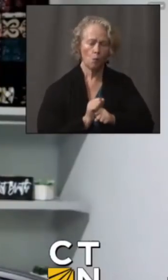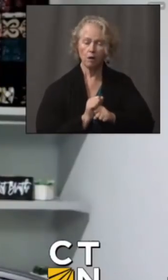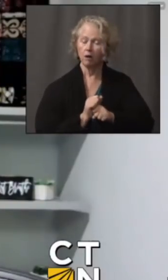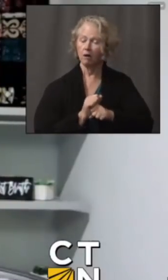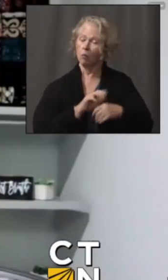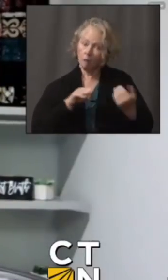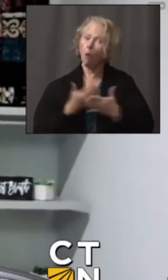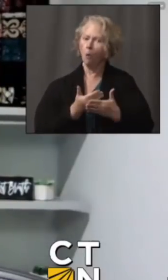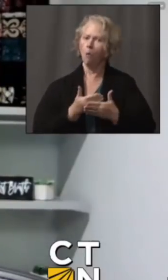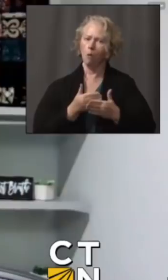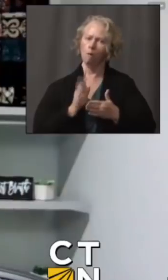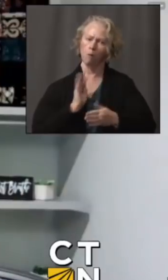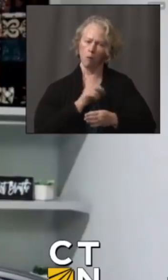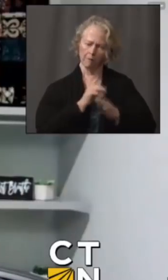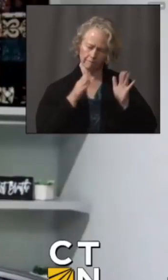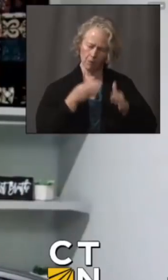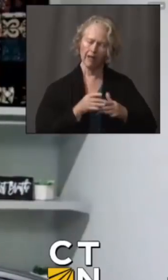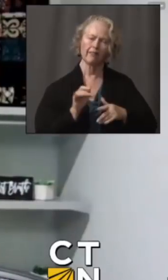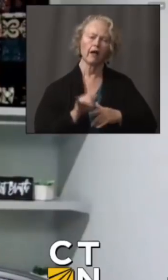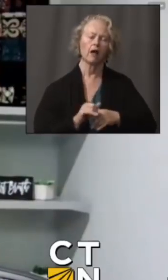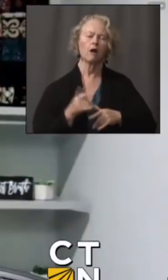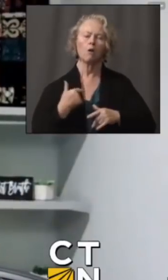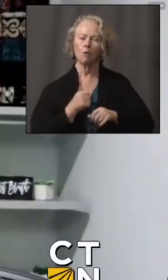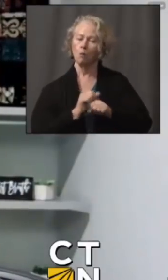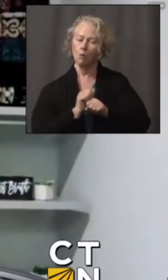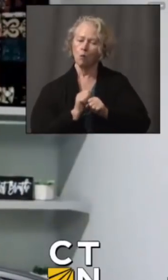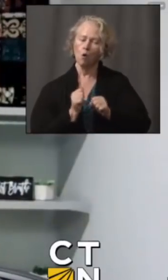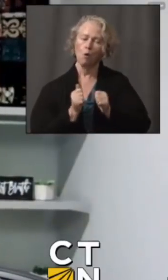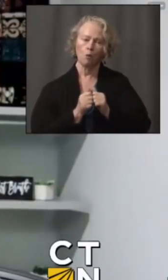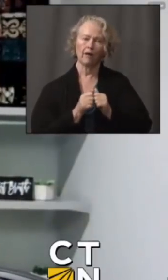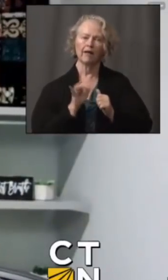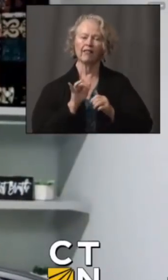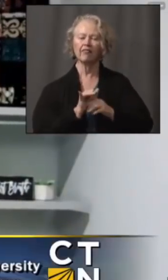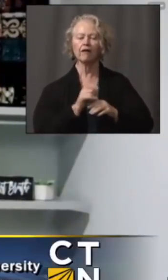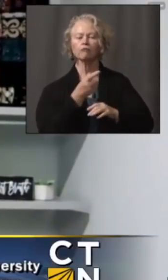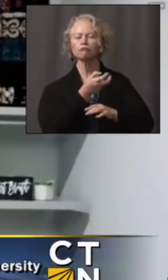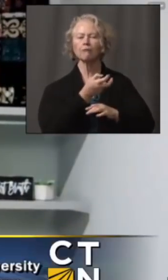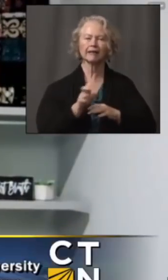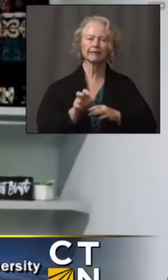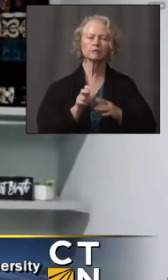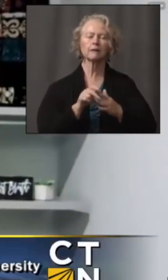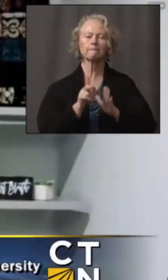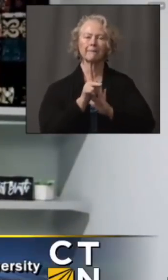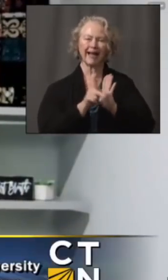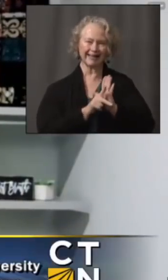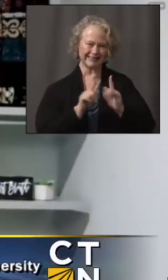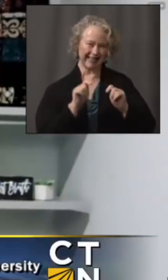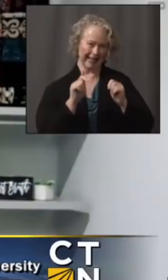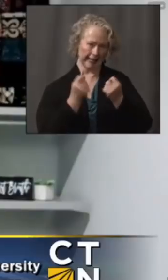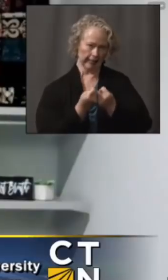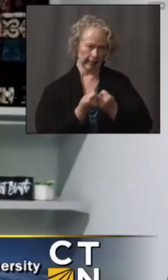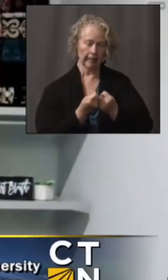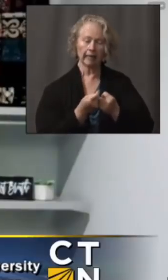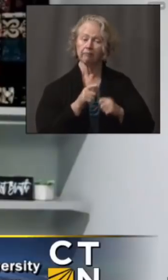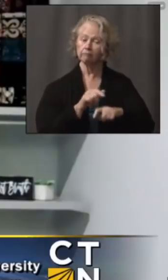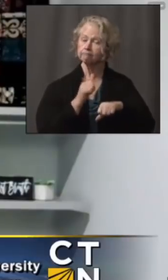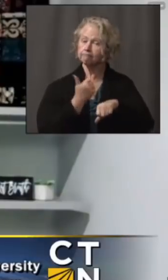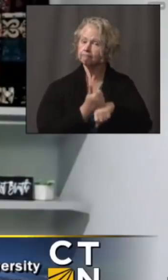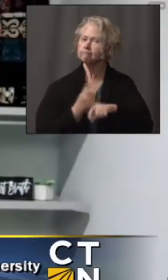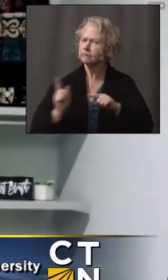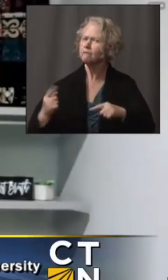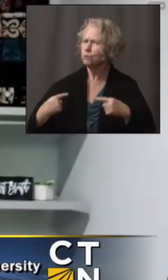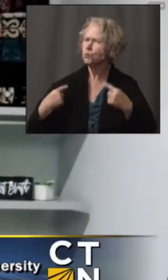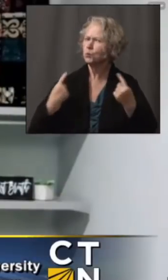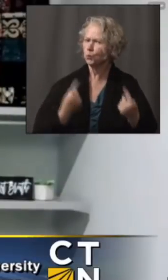board. Our board is working very closely with the transition policy teams. These teams have been in place for some